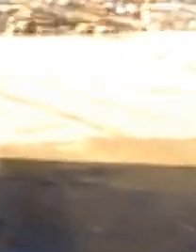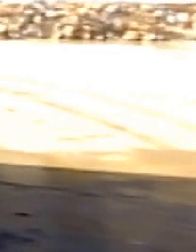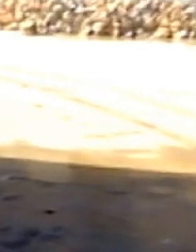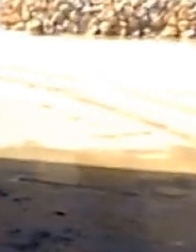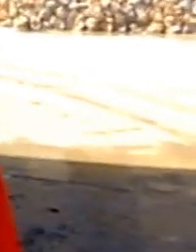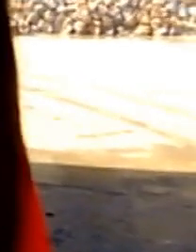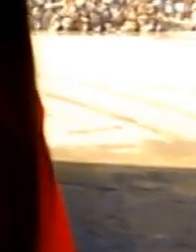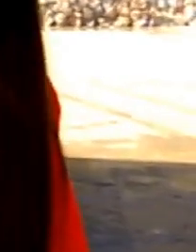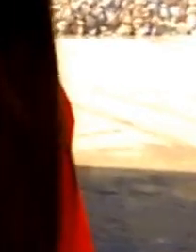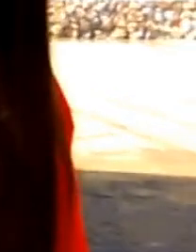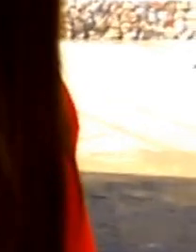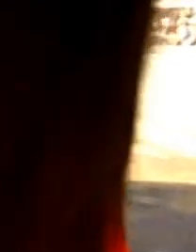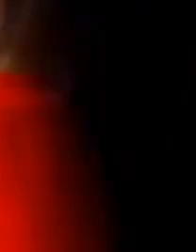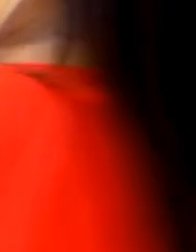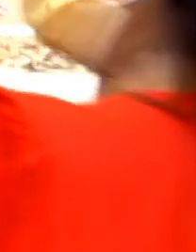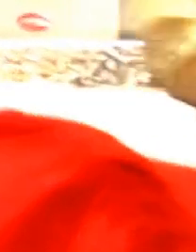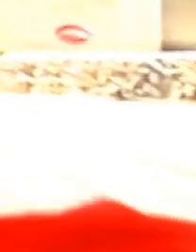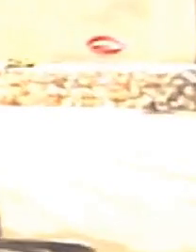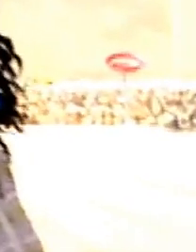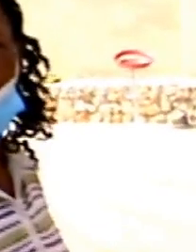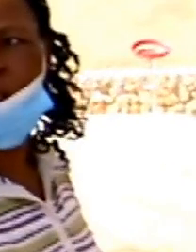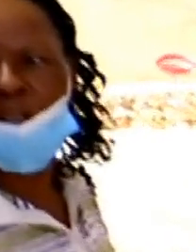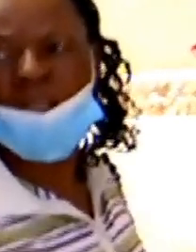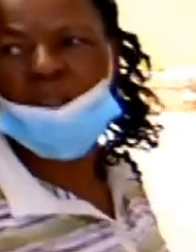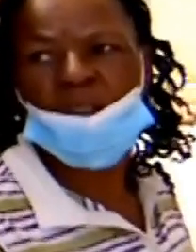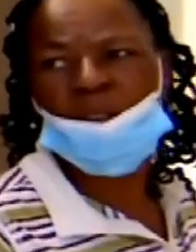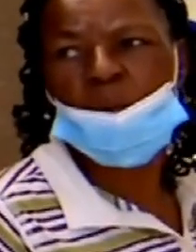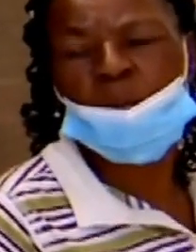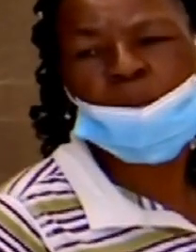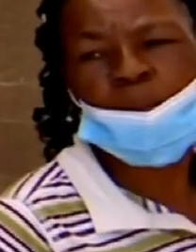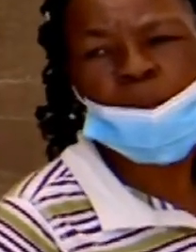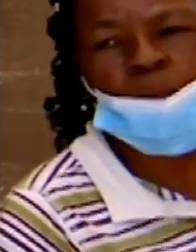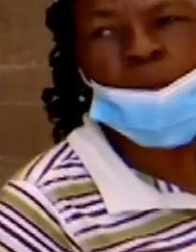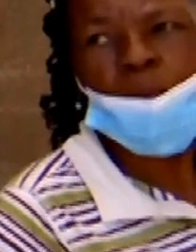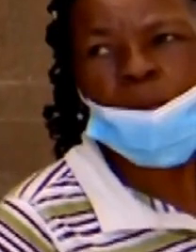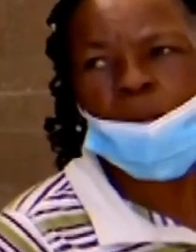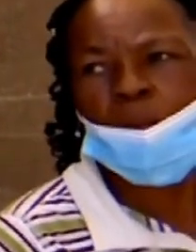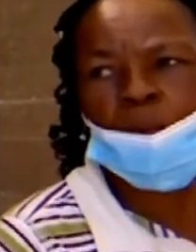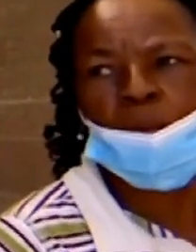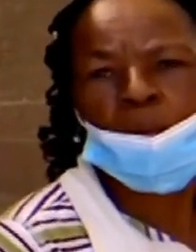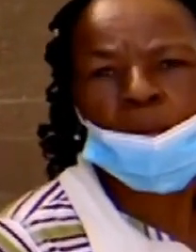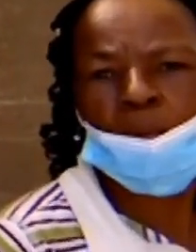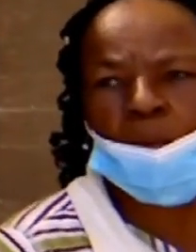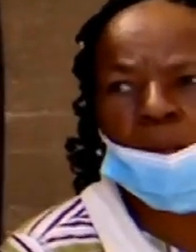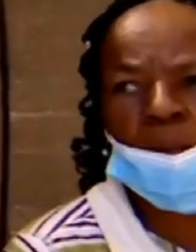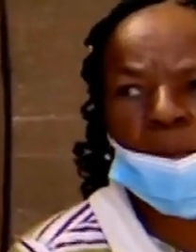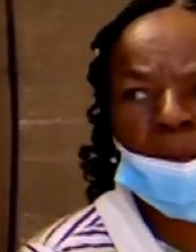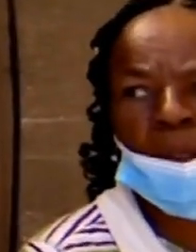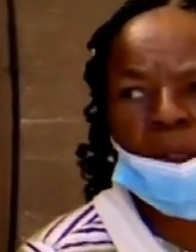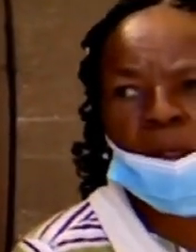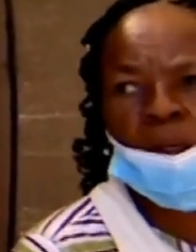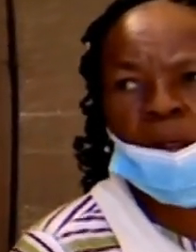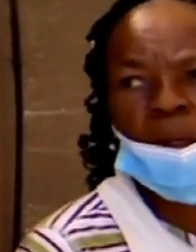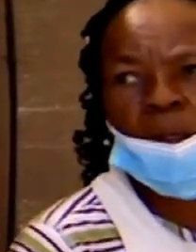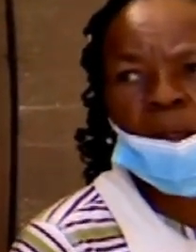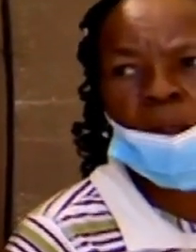obviously, is there any indication when the water will come back? Nah, we didn't get any info about it. You know, we just filled up the JoJo tanks